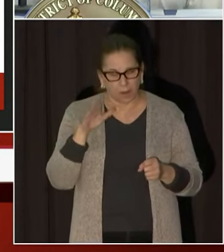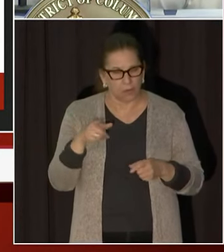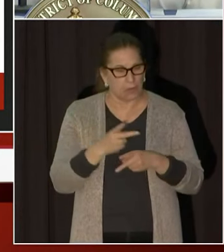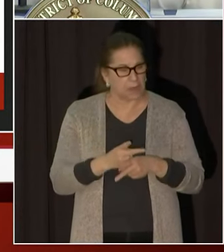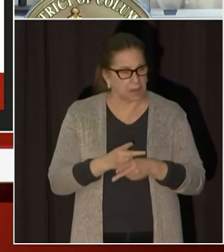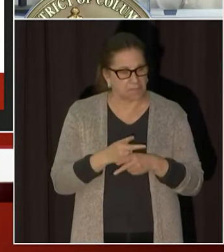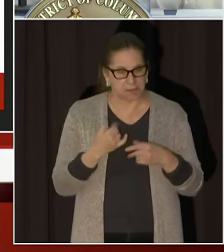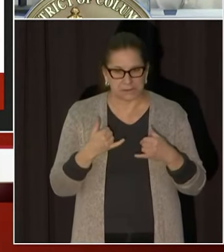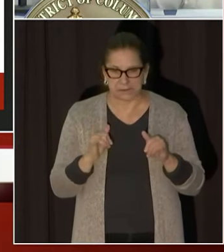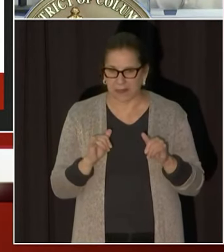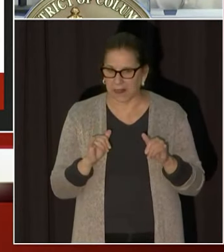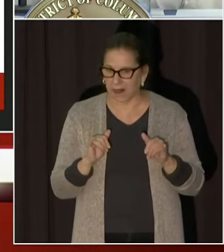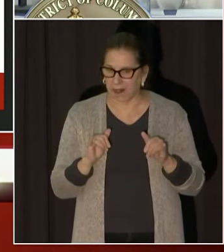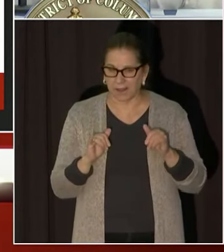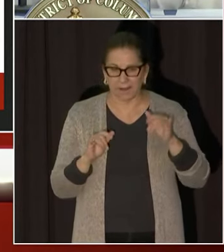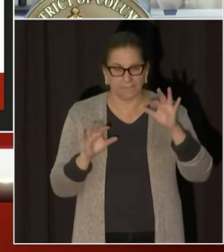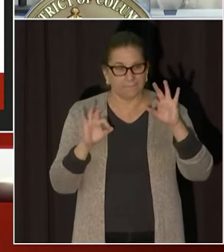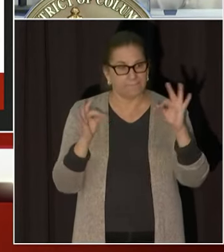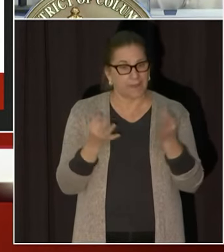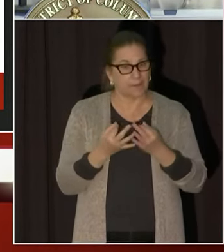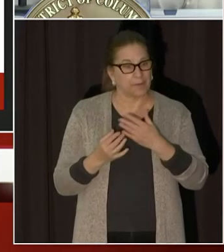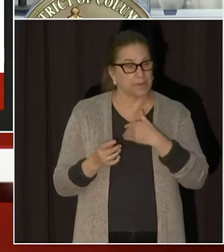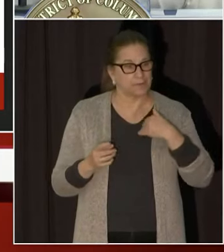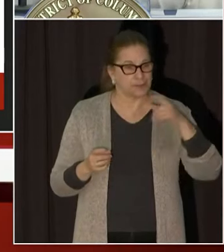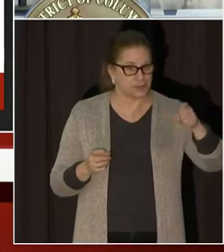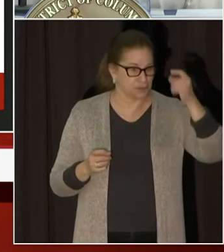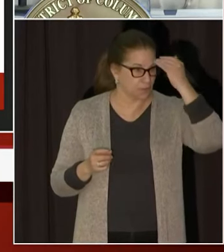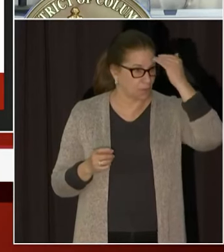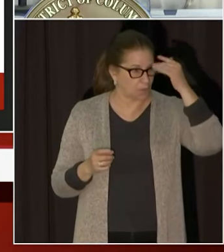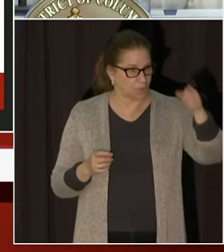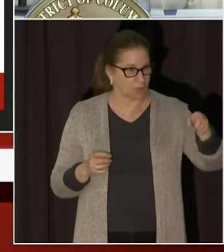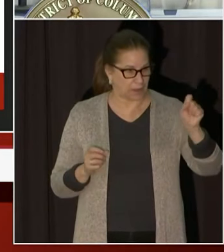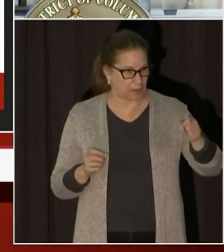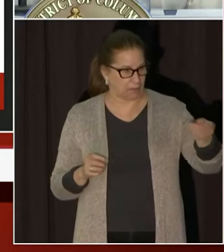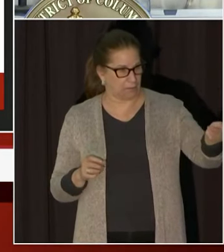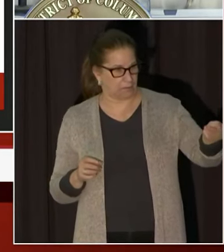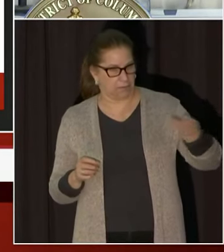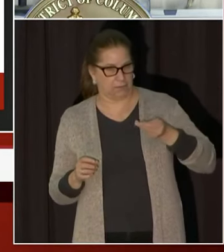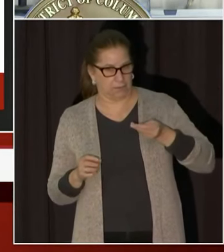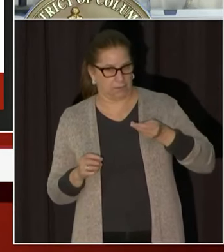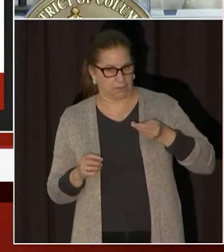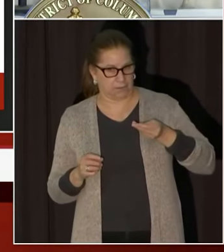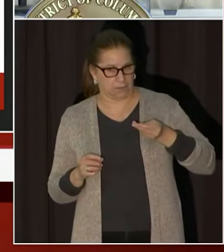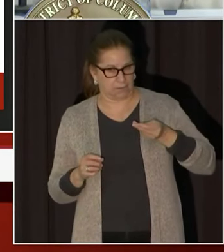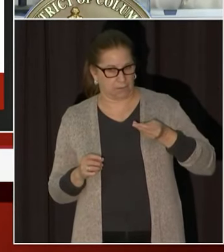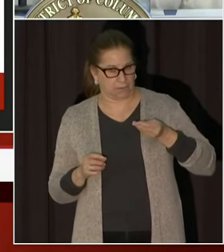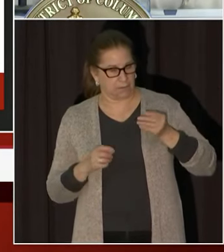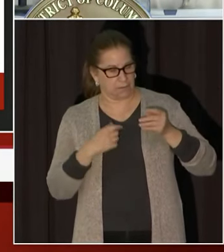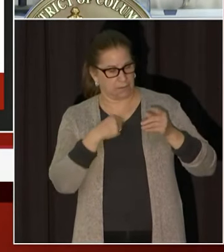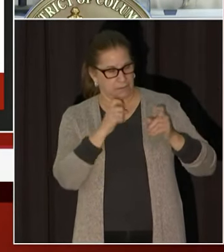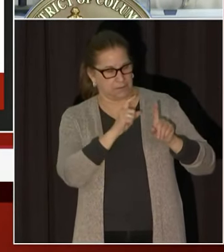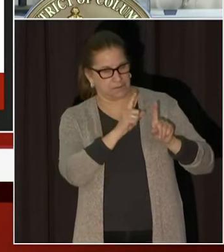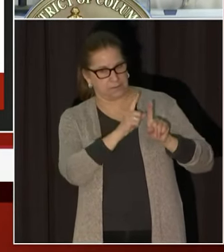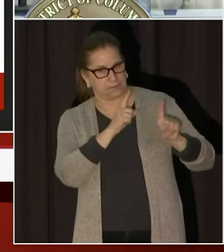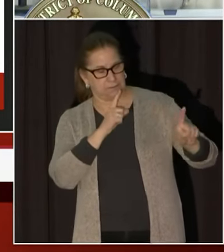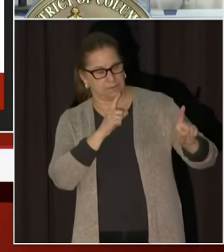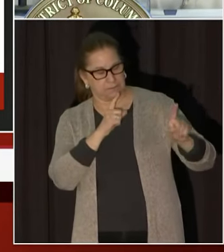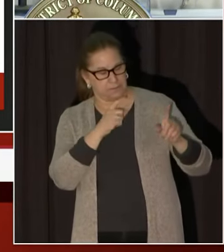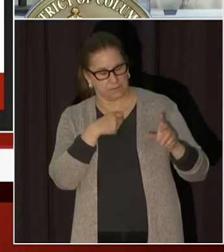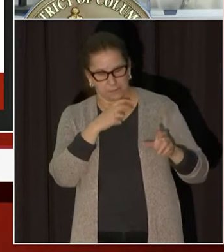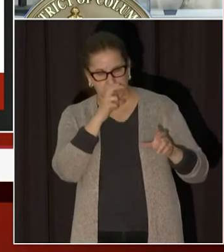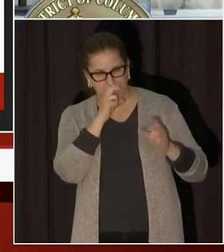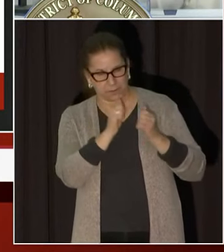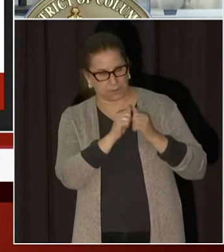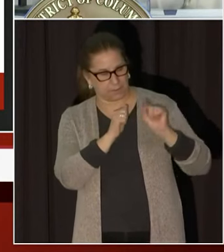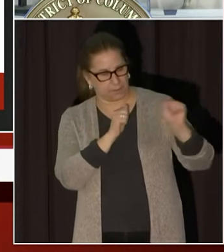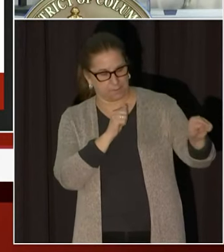ones need to be aware of that because if they are not strictly social distancing, they shouldn't be around you.